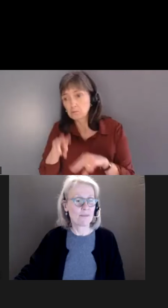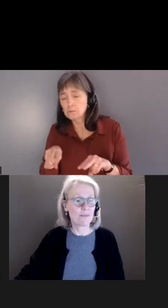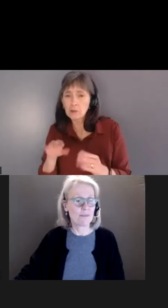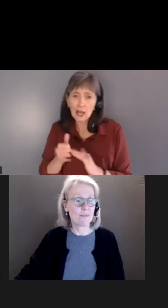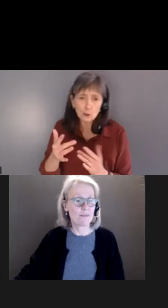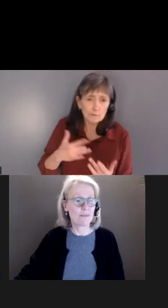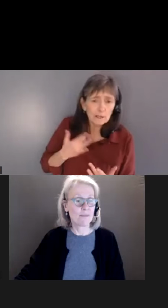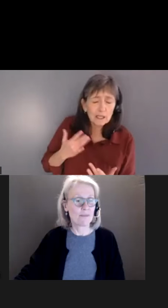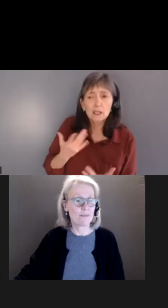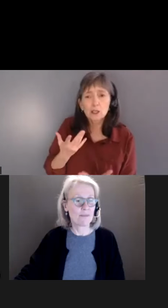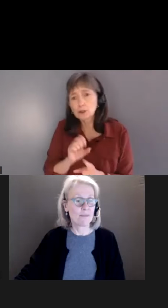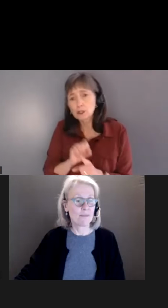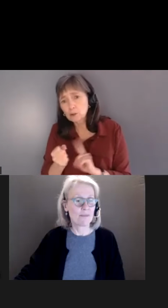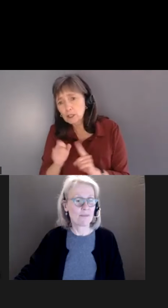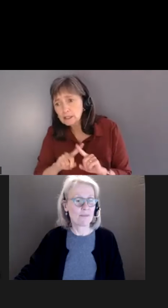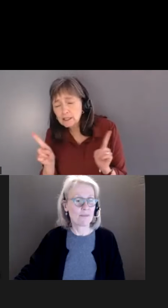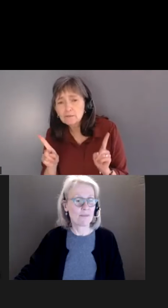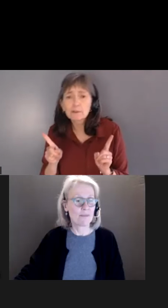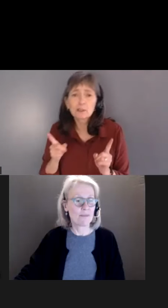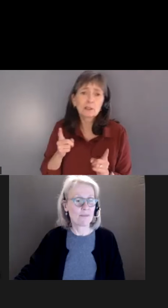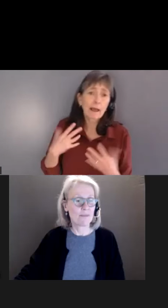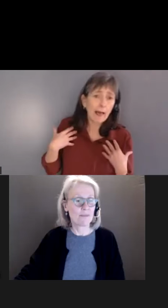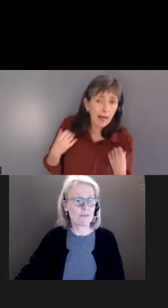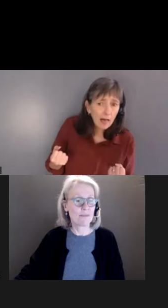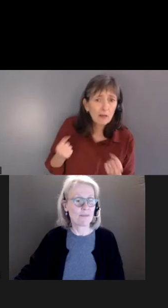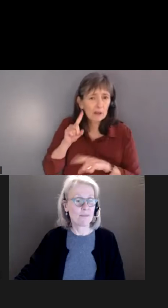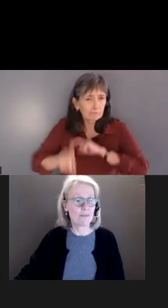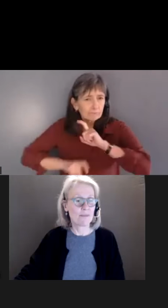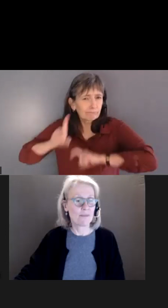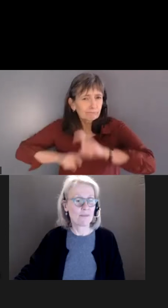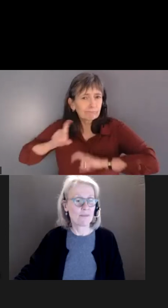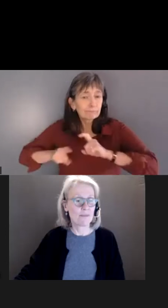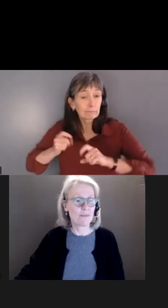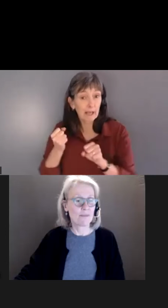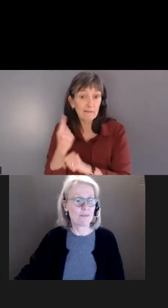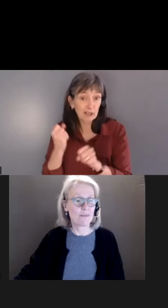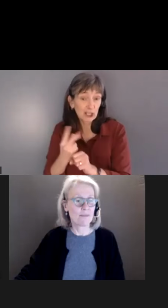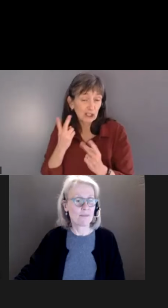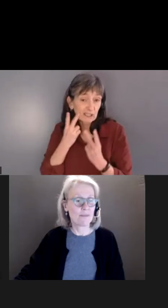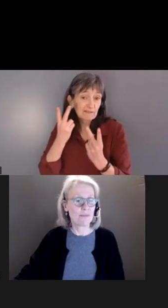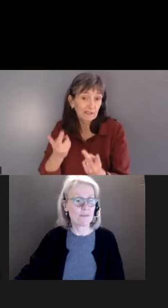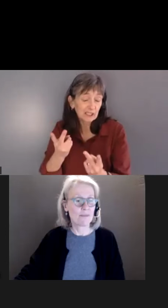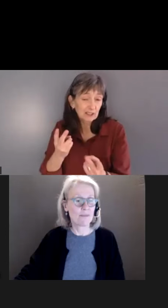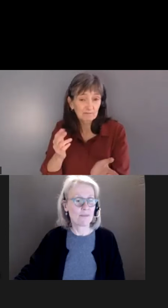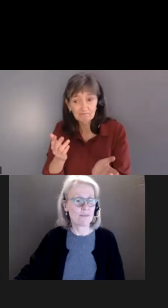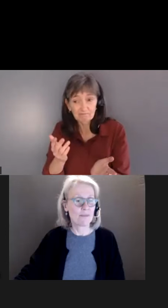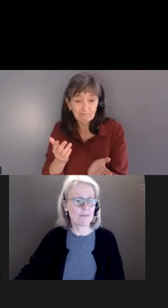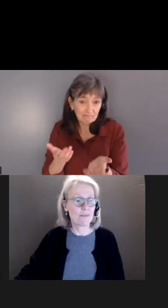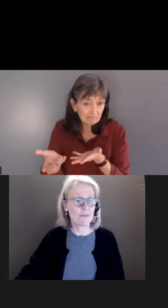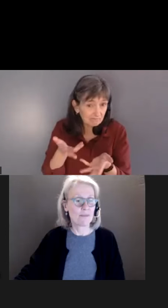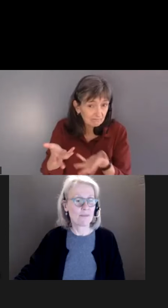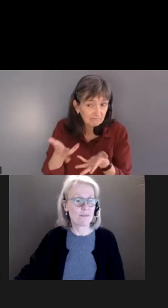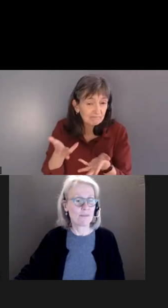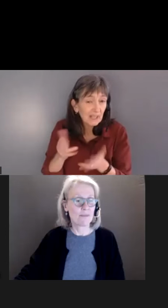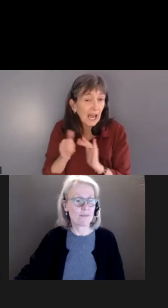and current life circumstances, and offer guidance about health and supportive services and activities that can help older adults maintain